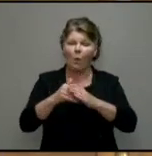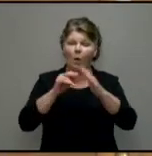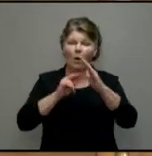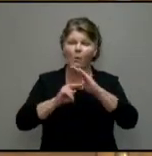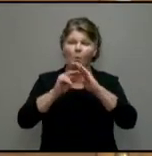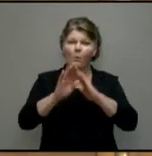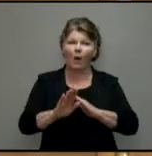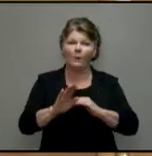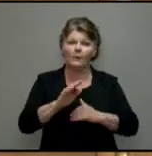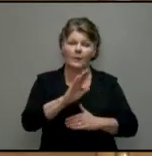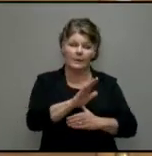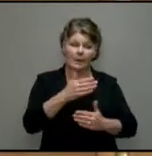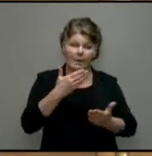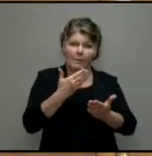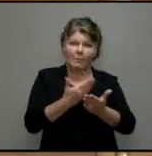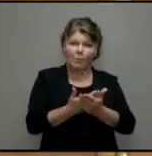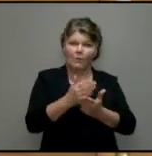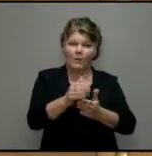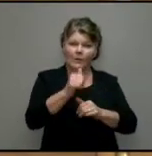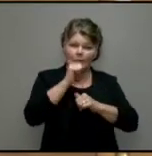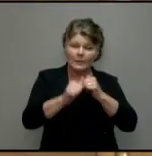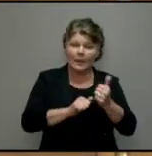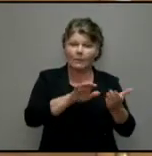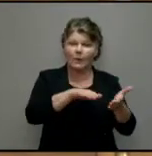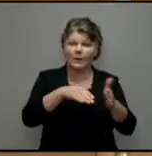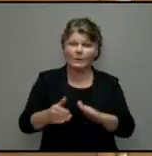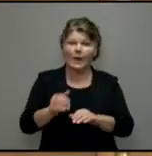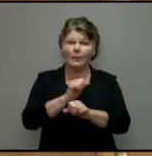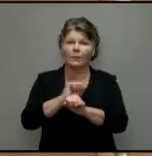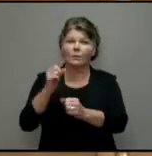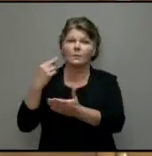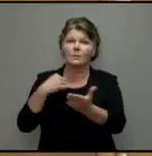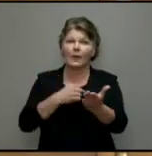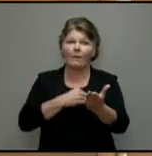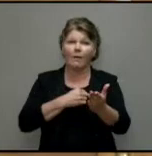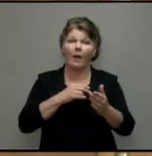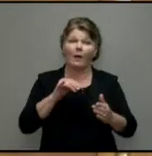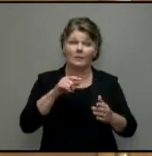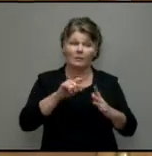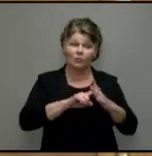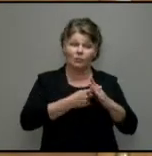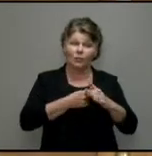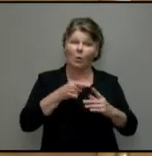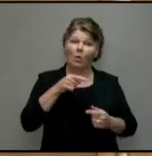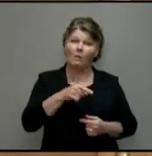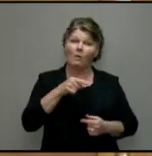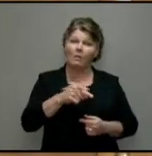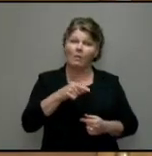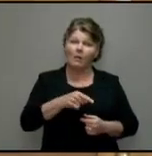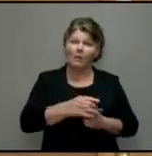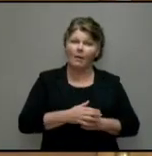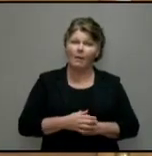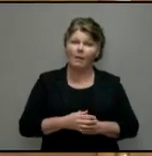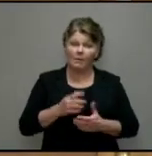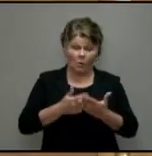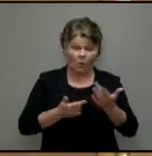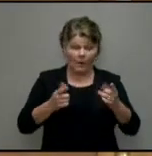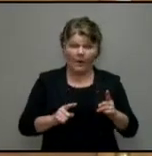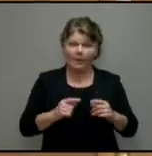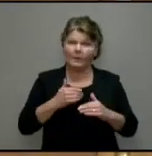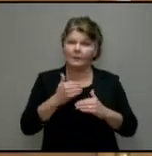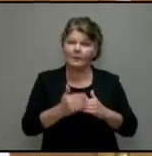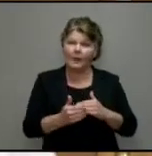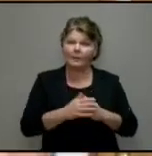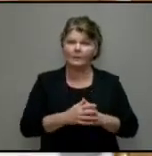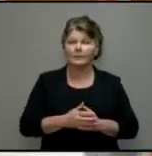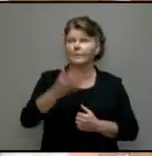of his suffering and death for our salvation began to unfold. What happens next? God answers